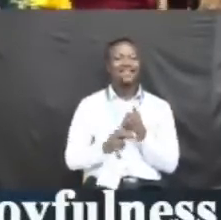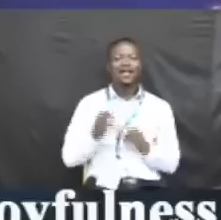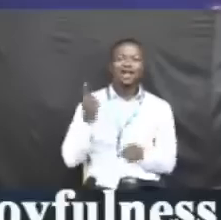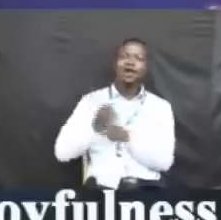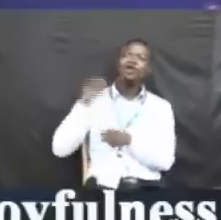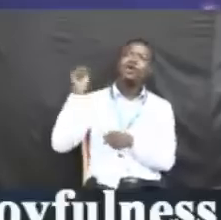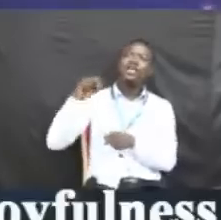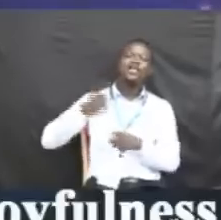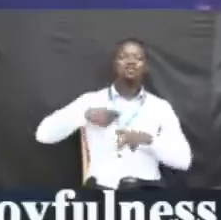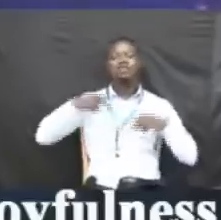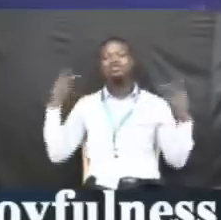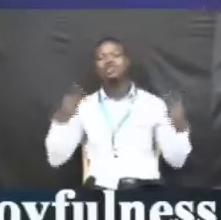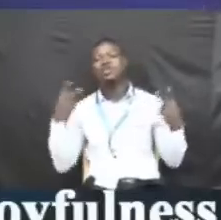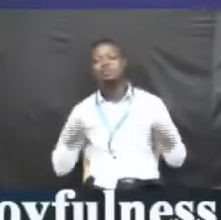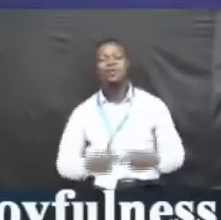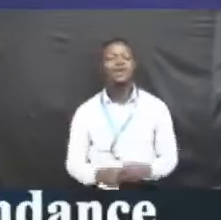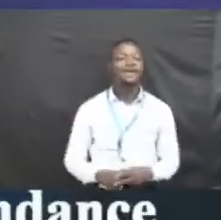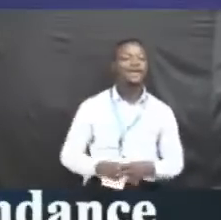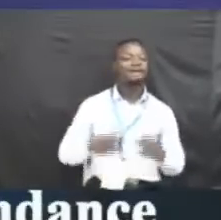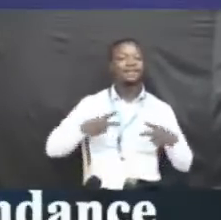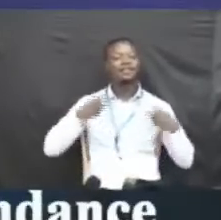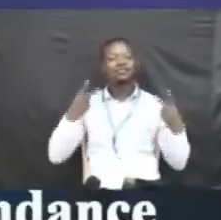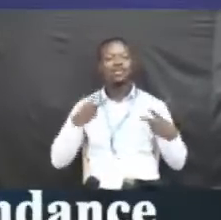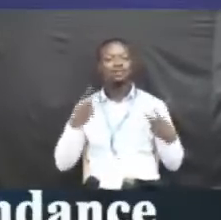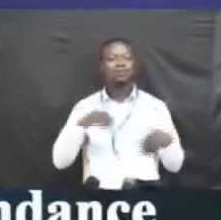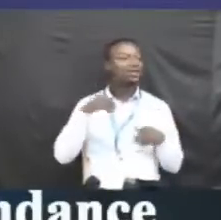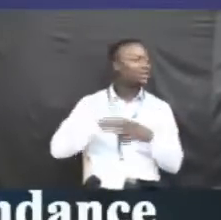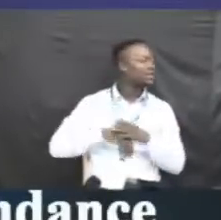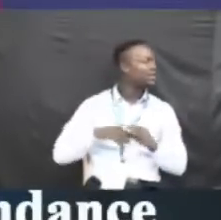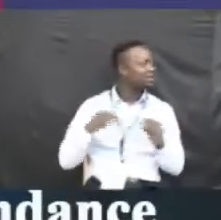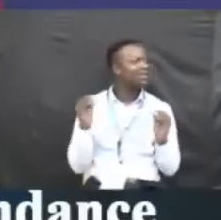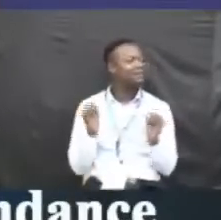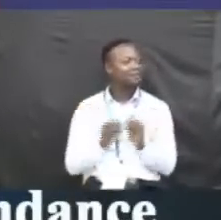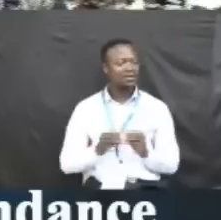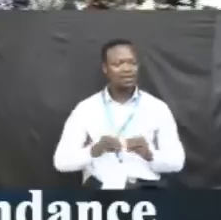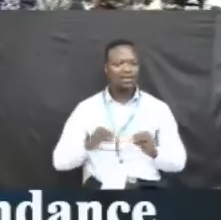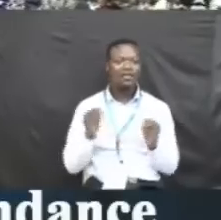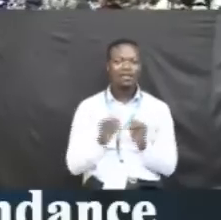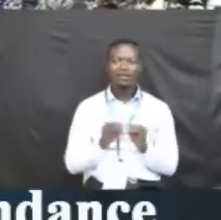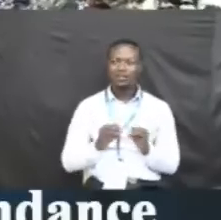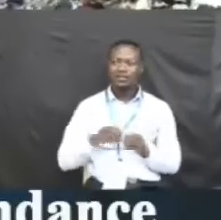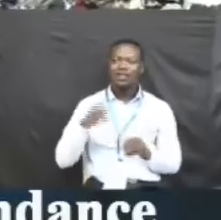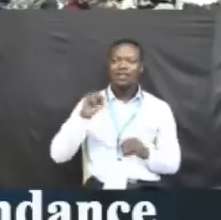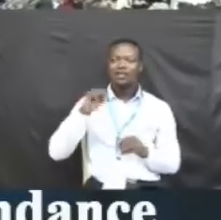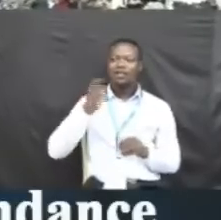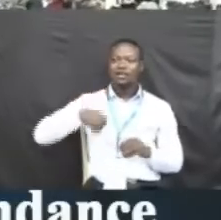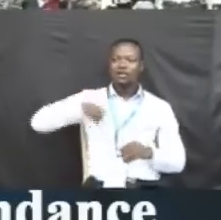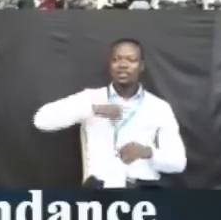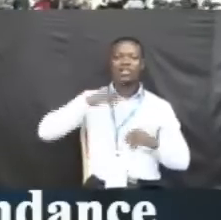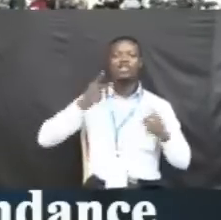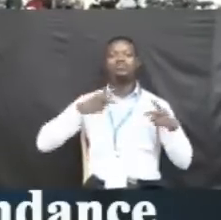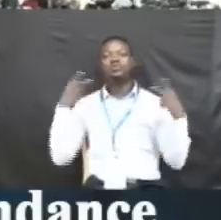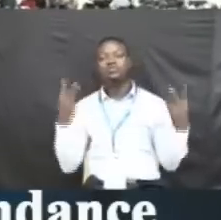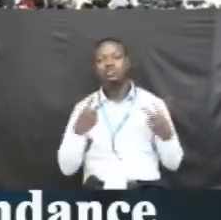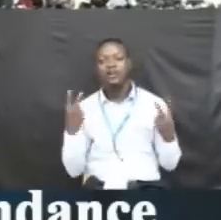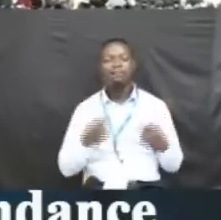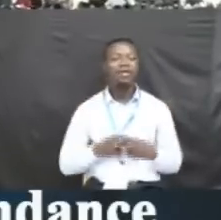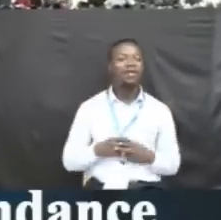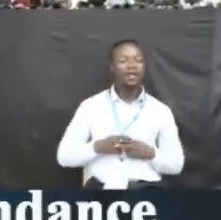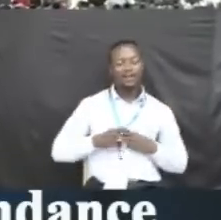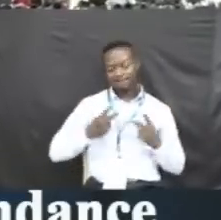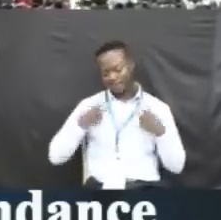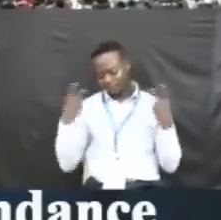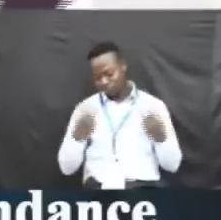Joyfulness. And we dripping. Dripping in our bance. We